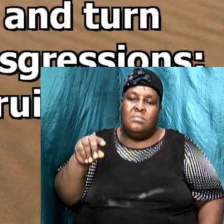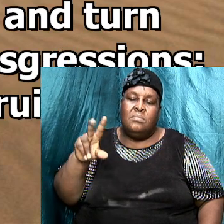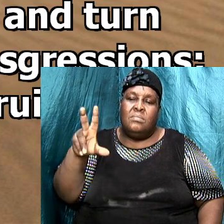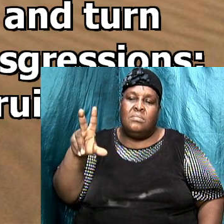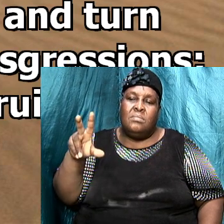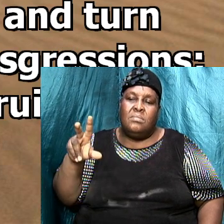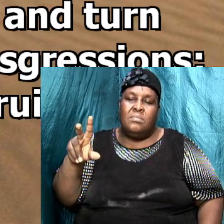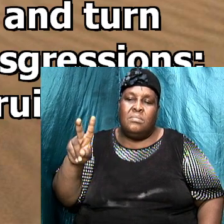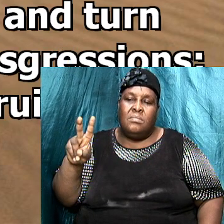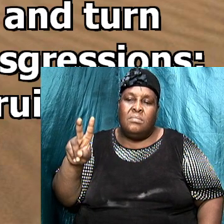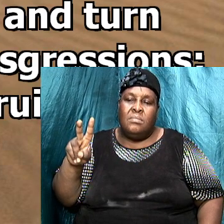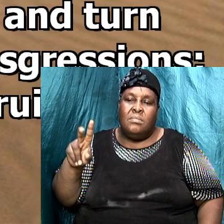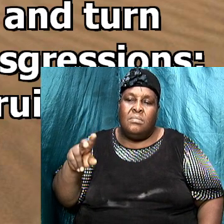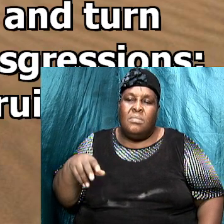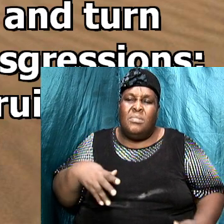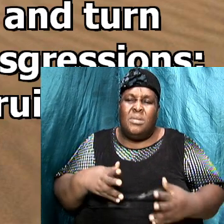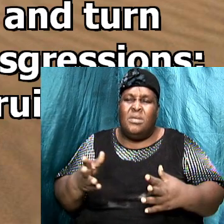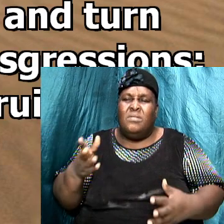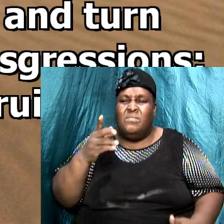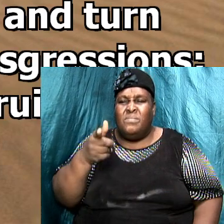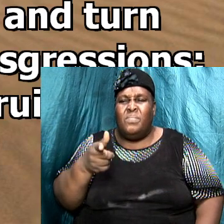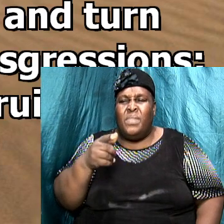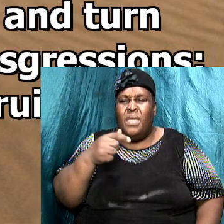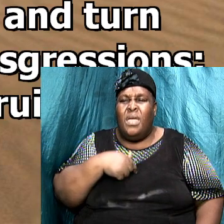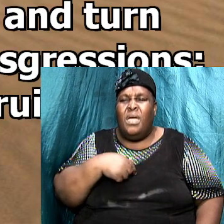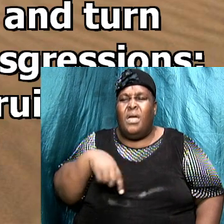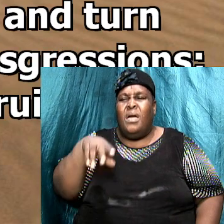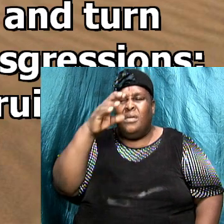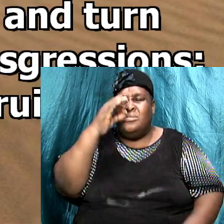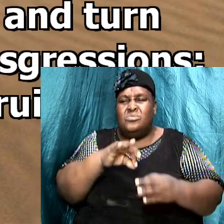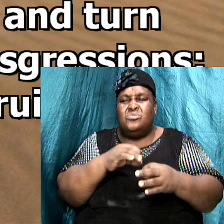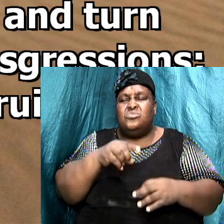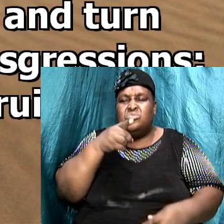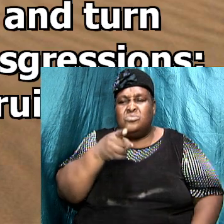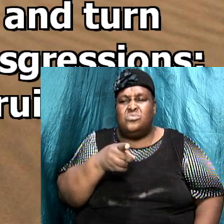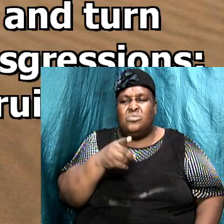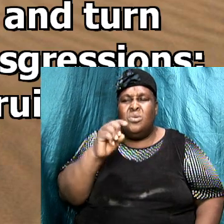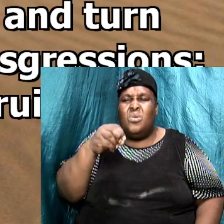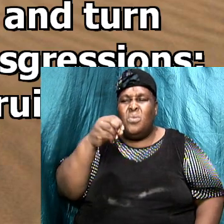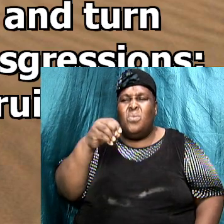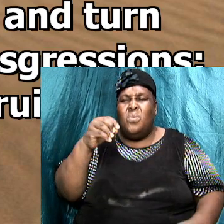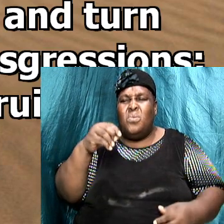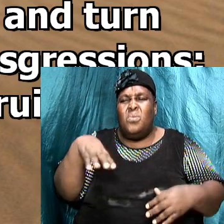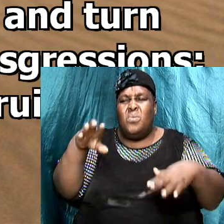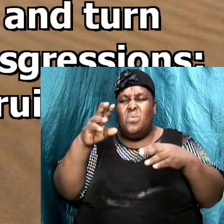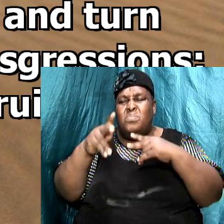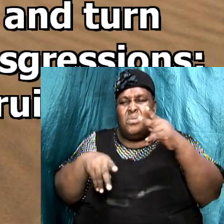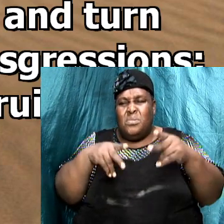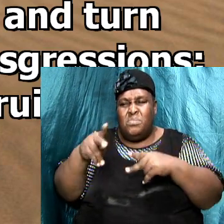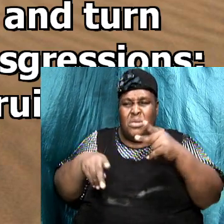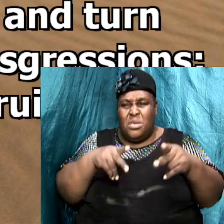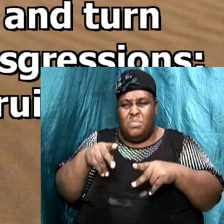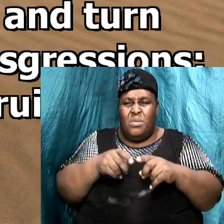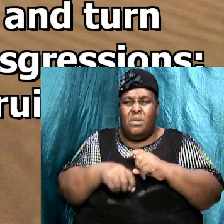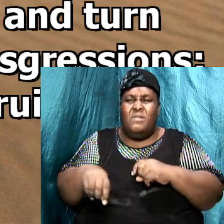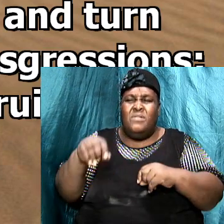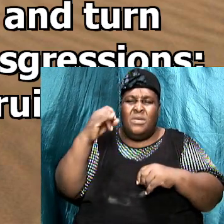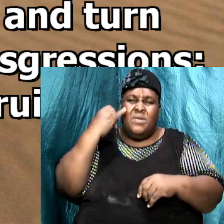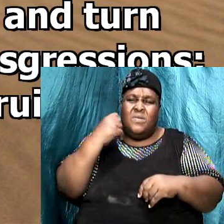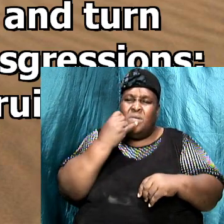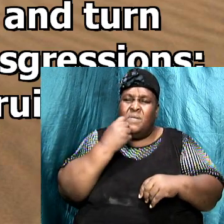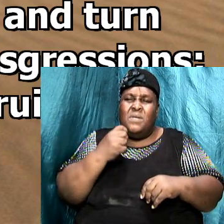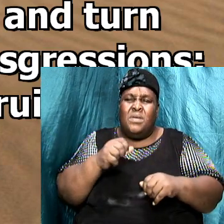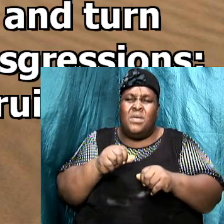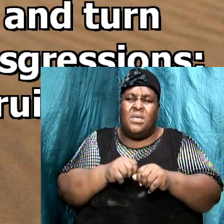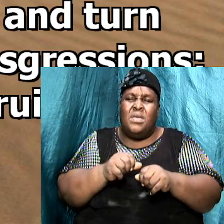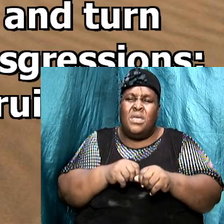with his call. Therefore, will I judge you, O house of Israel? Everyone according